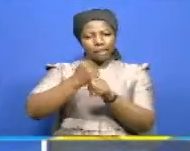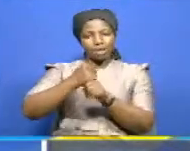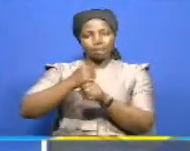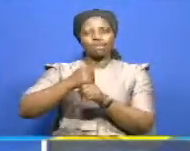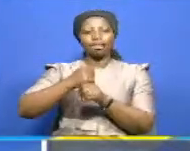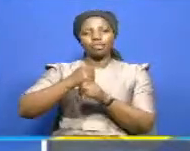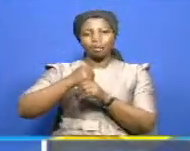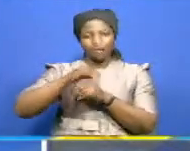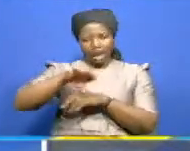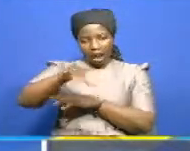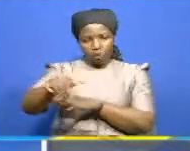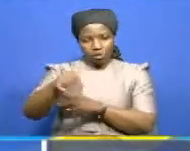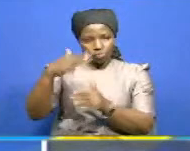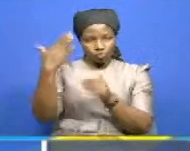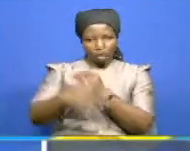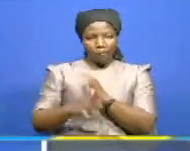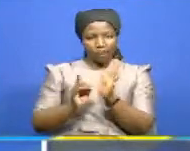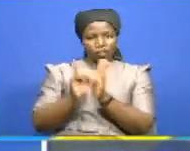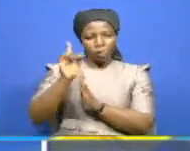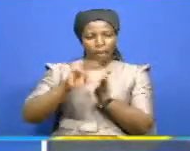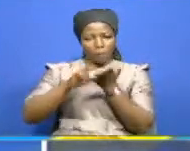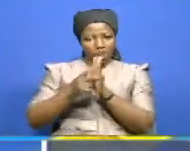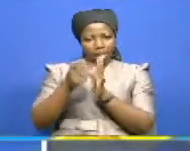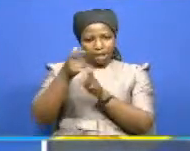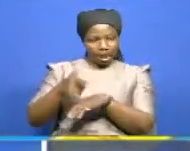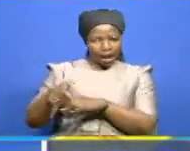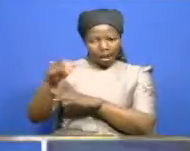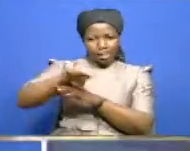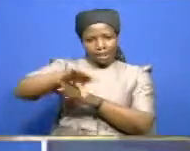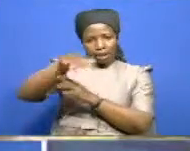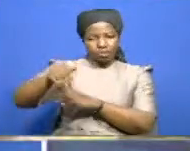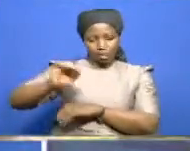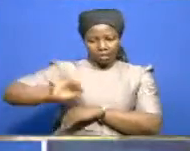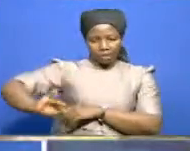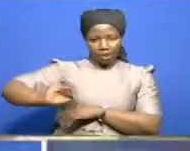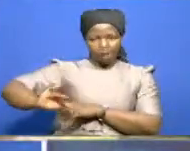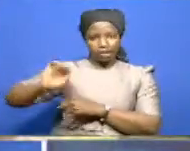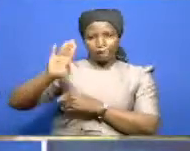projects and increase the county pending bills.